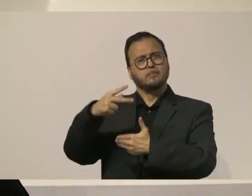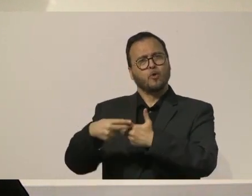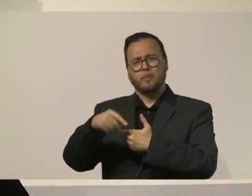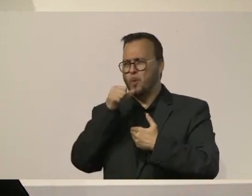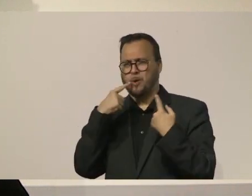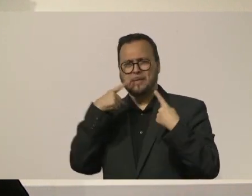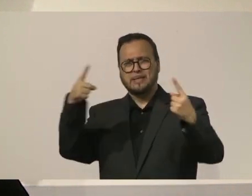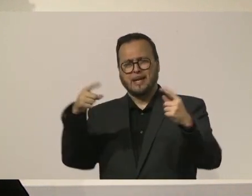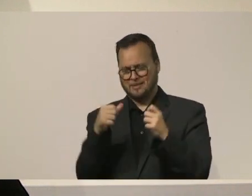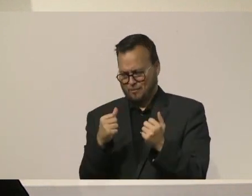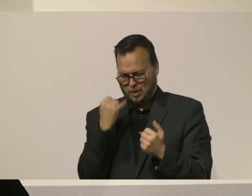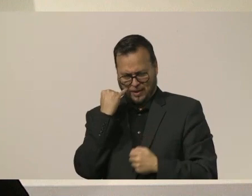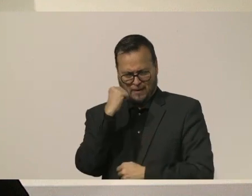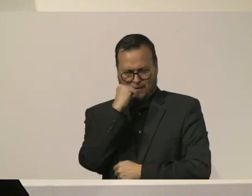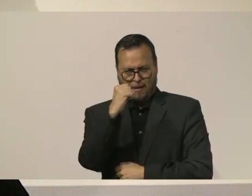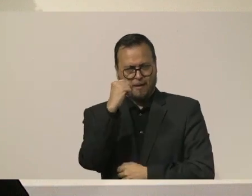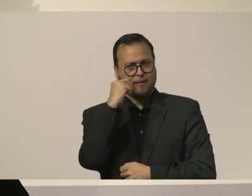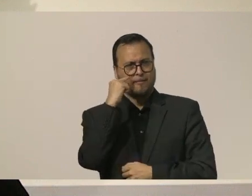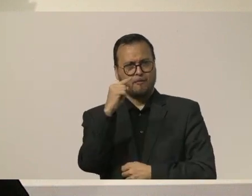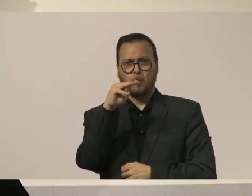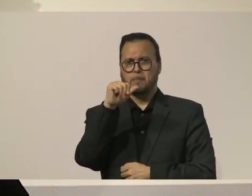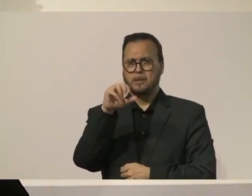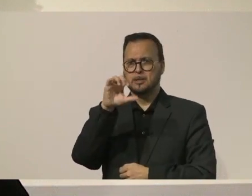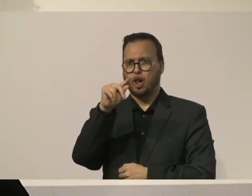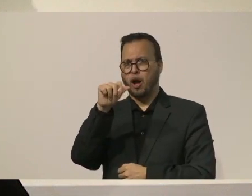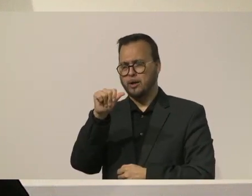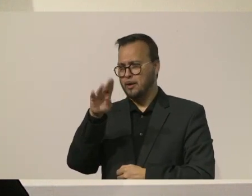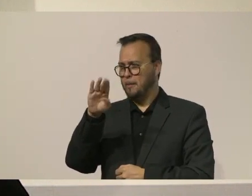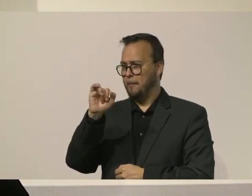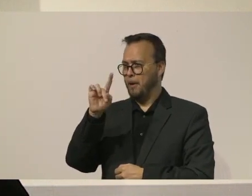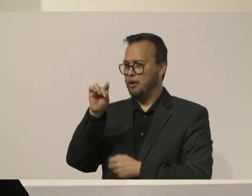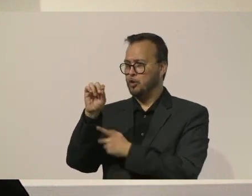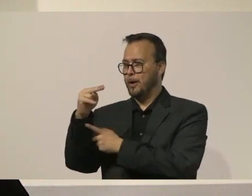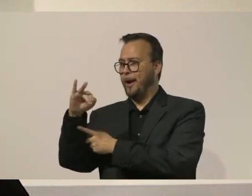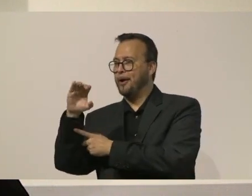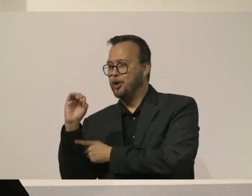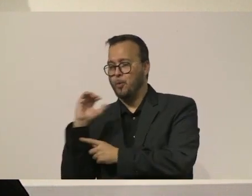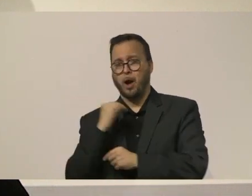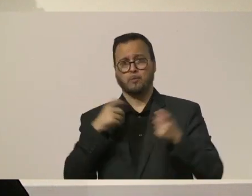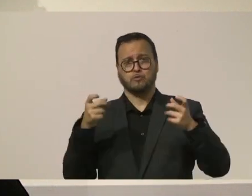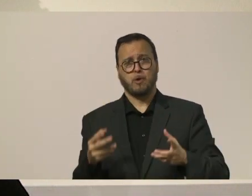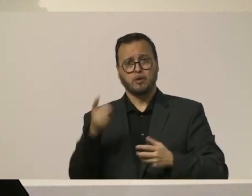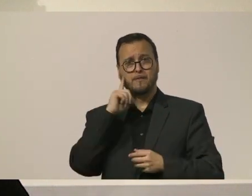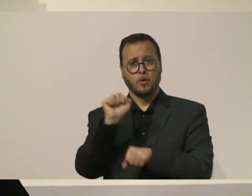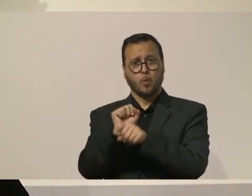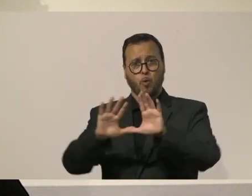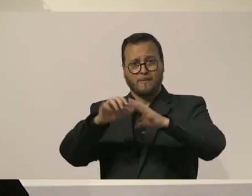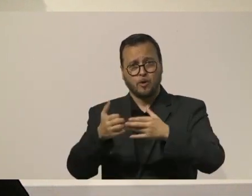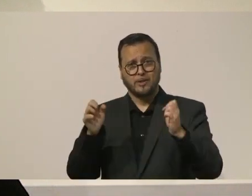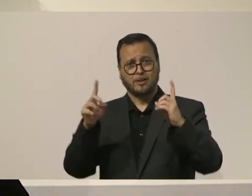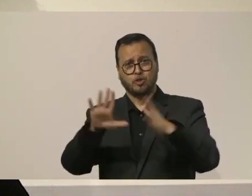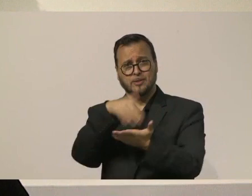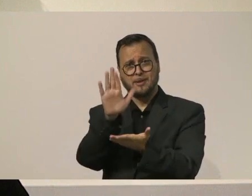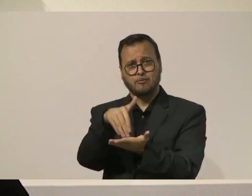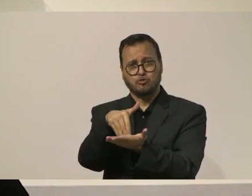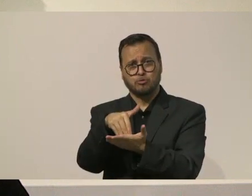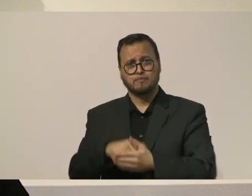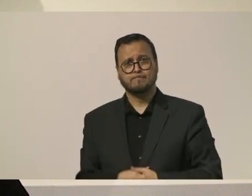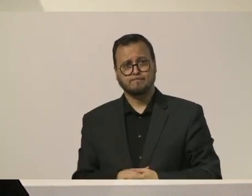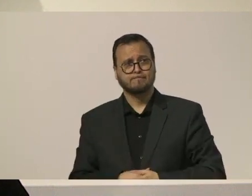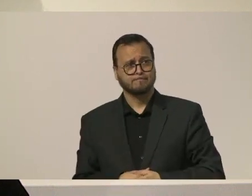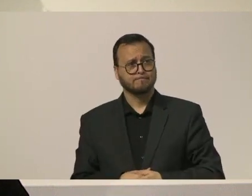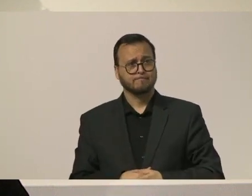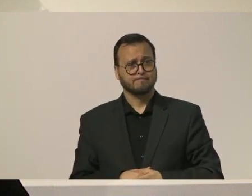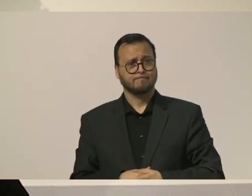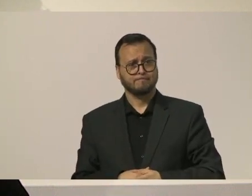be successful if not for Ms. Claudia Baldonado, our director of the Workforce Education Center.